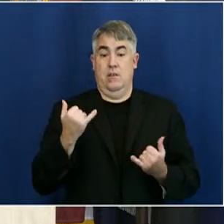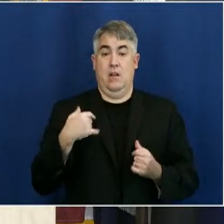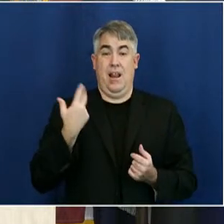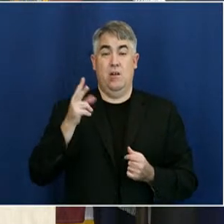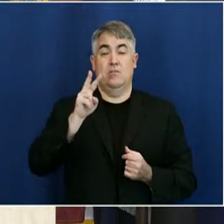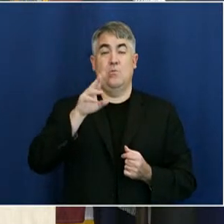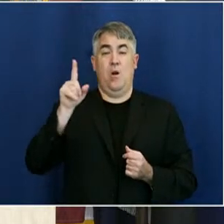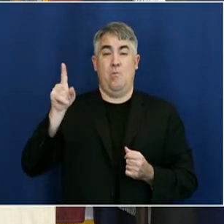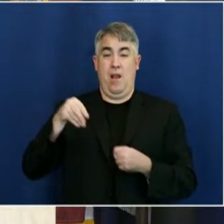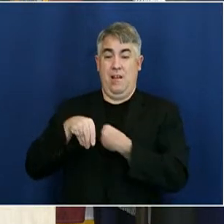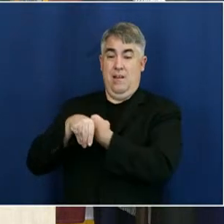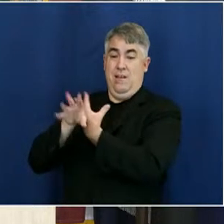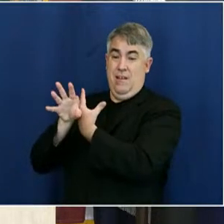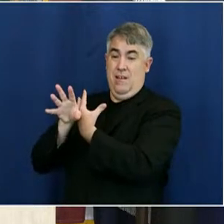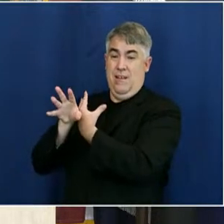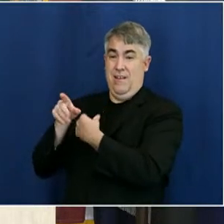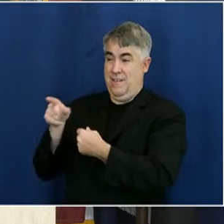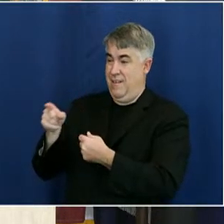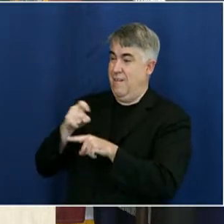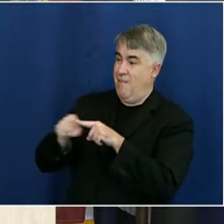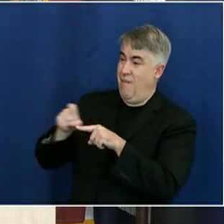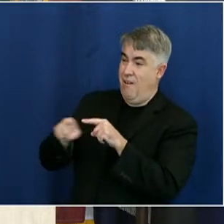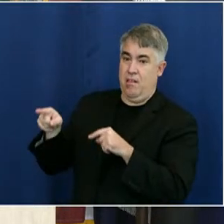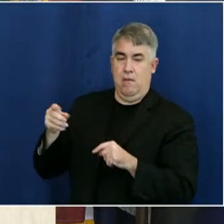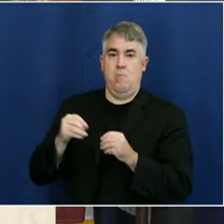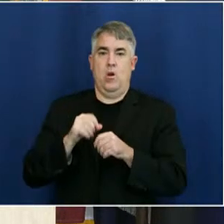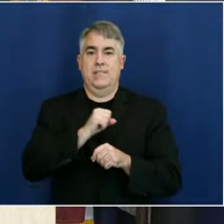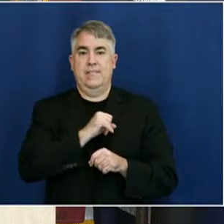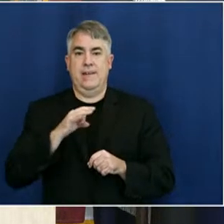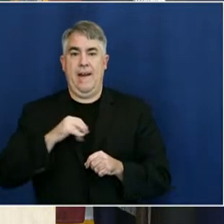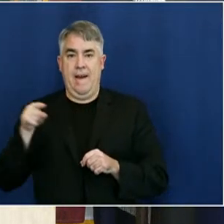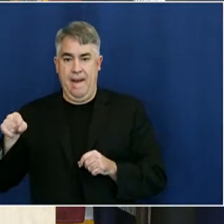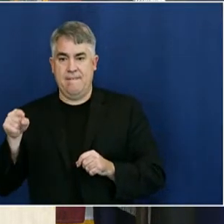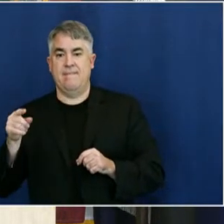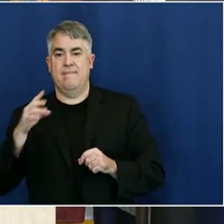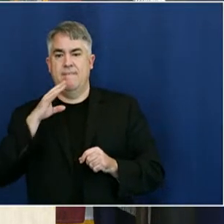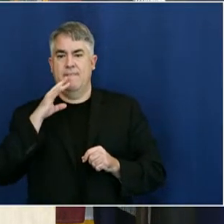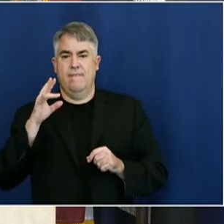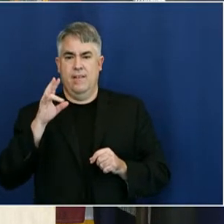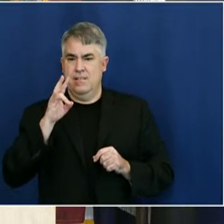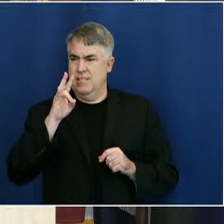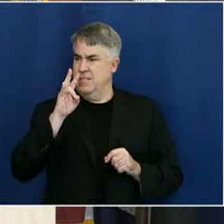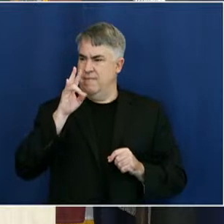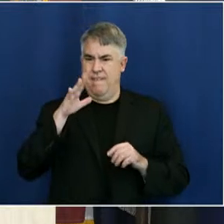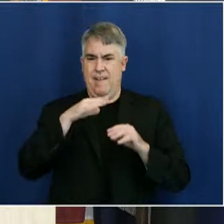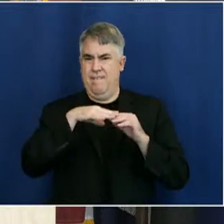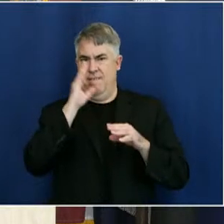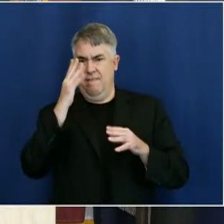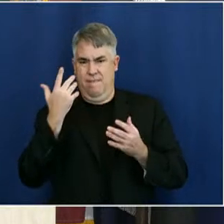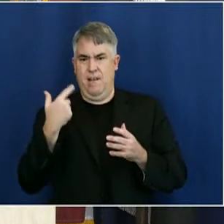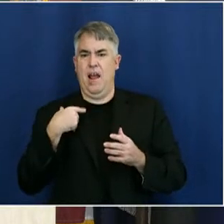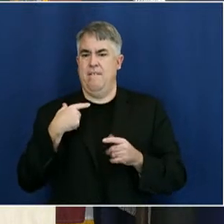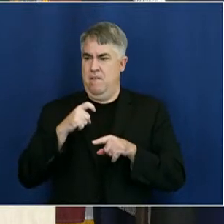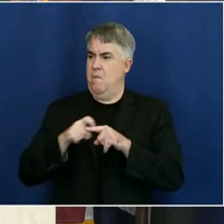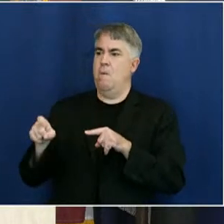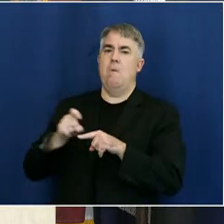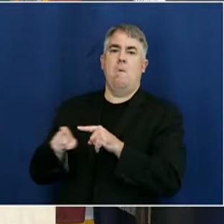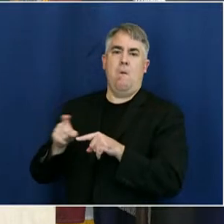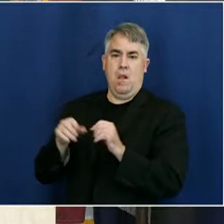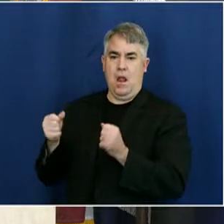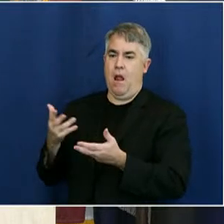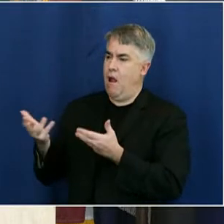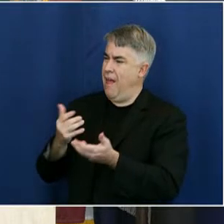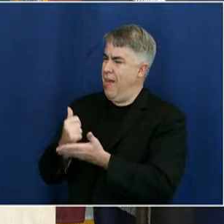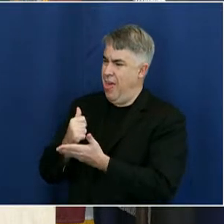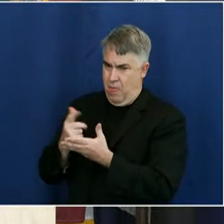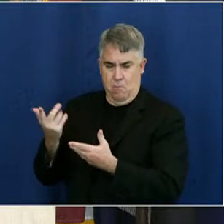first with securing appointments for individuals 75 and older. And as of last week, as the Chair mentioned, we are also assisting those